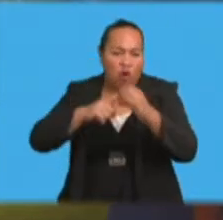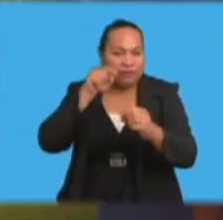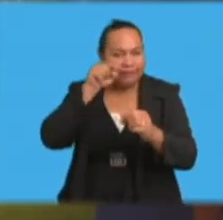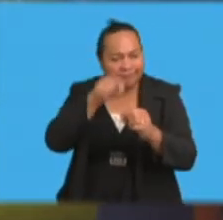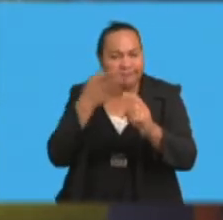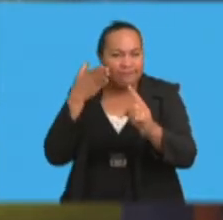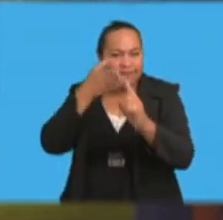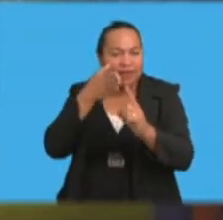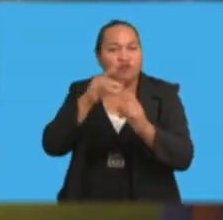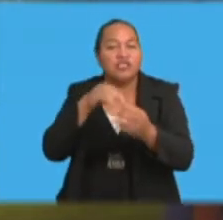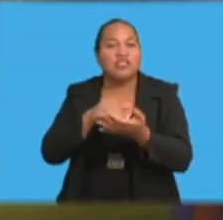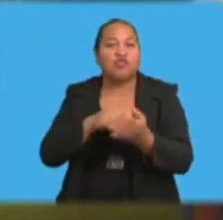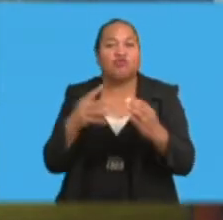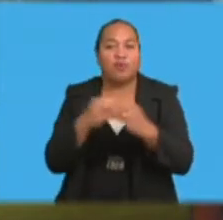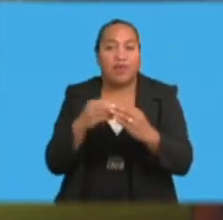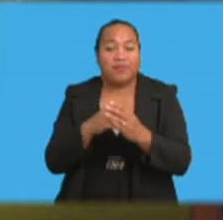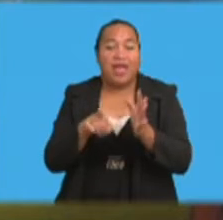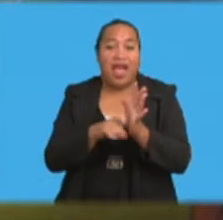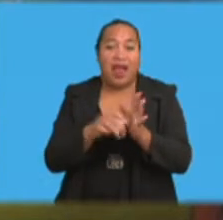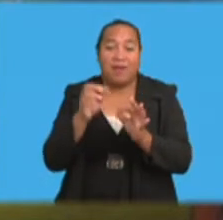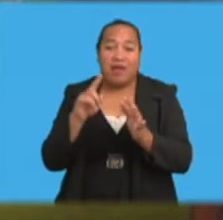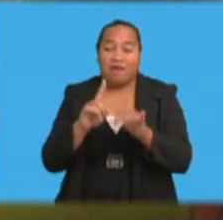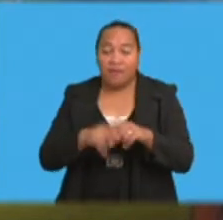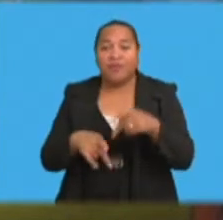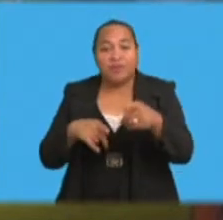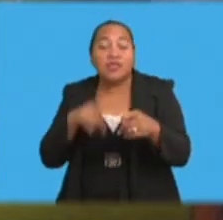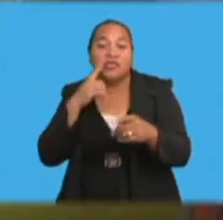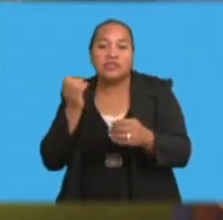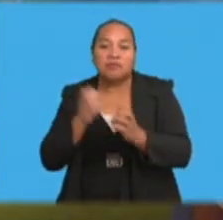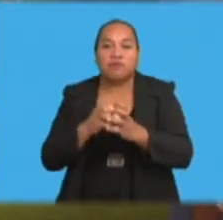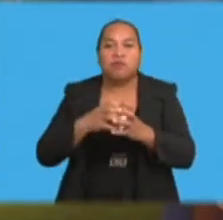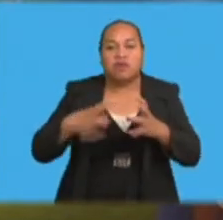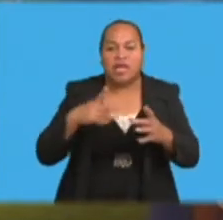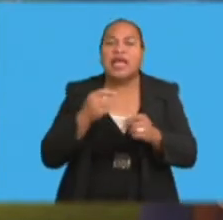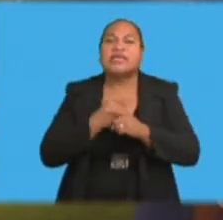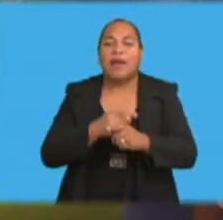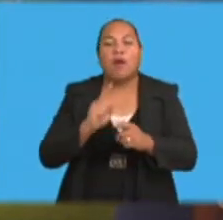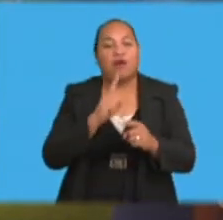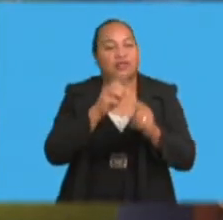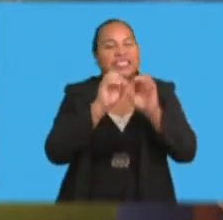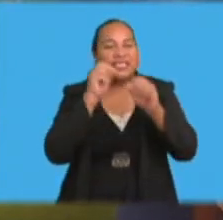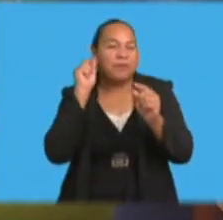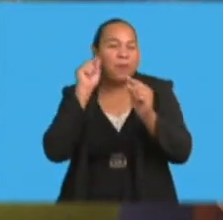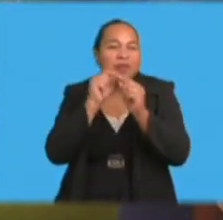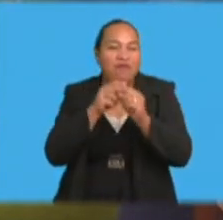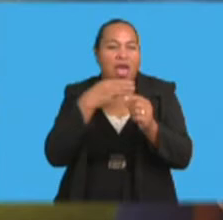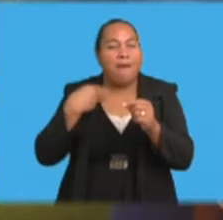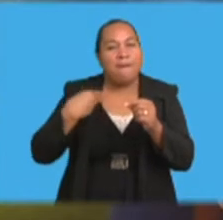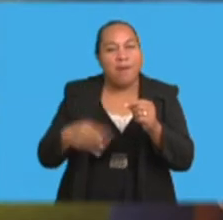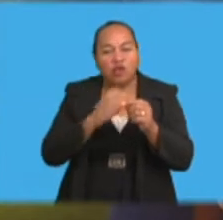of the central bank. The RBF's expanded role in the economy is guided by a specific mission statement under its vision